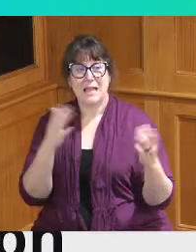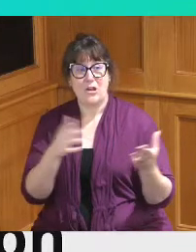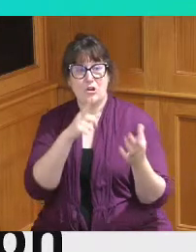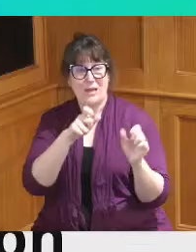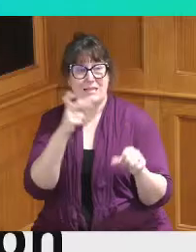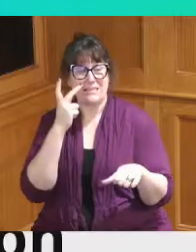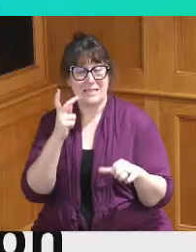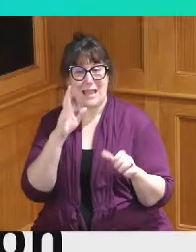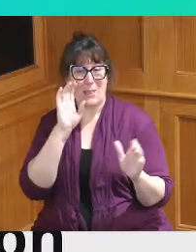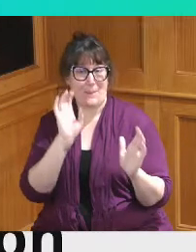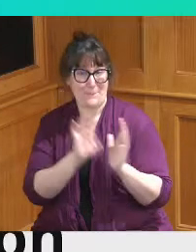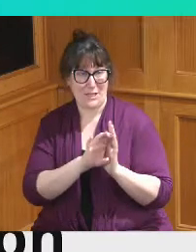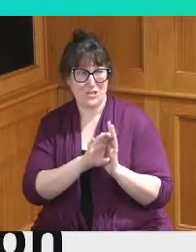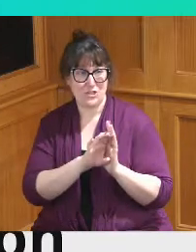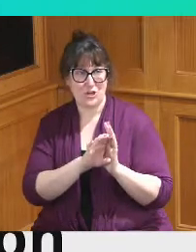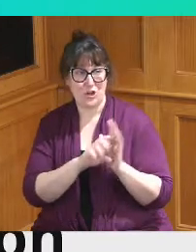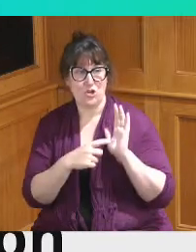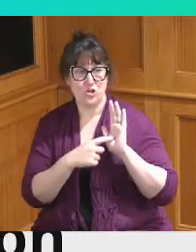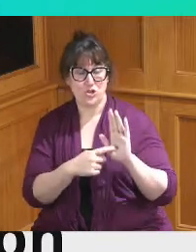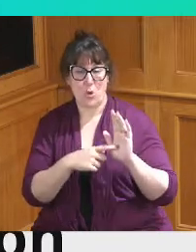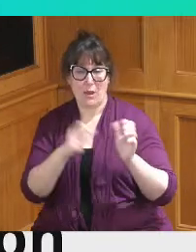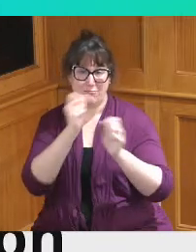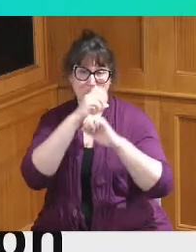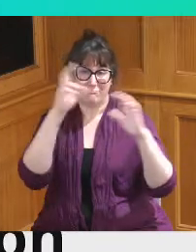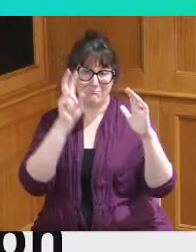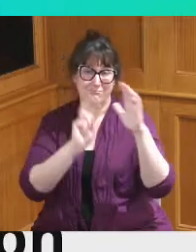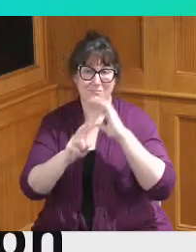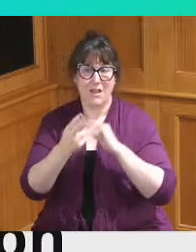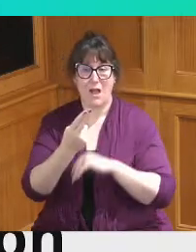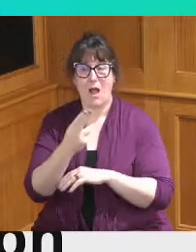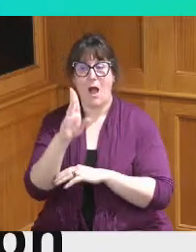by Yard & Company kind of indicating the vision for what they're calling the